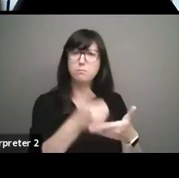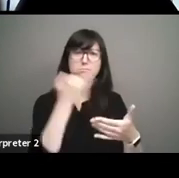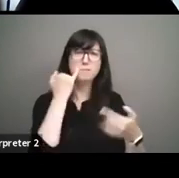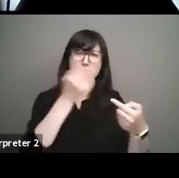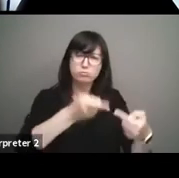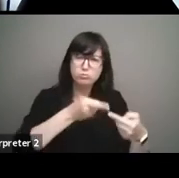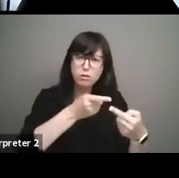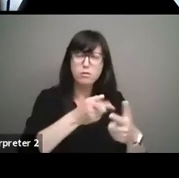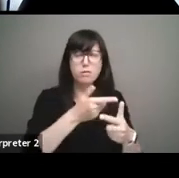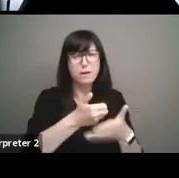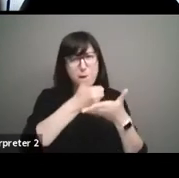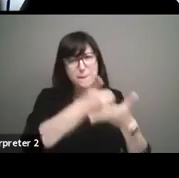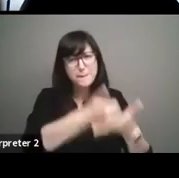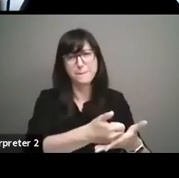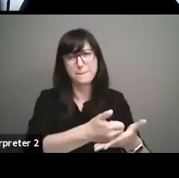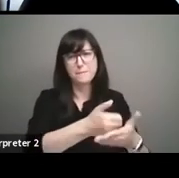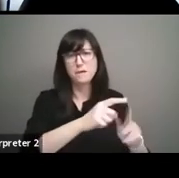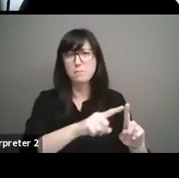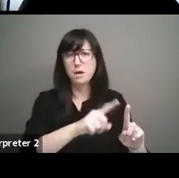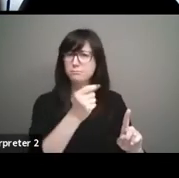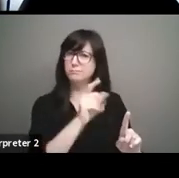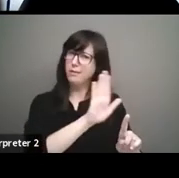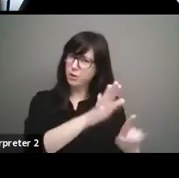again, it's their decisions.